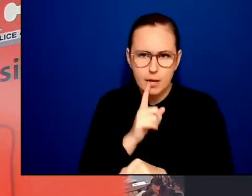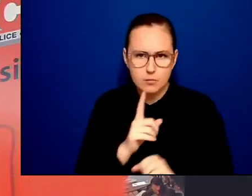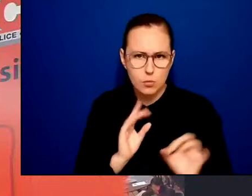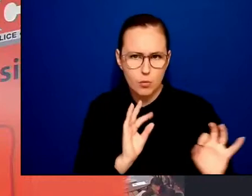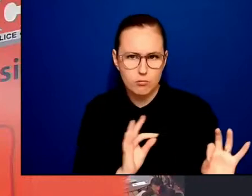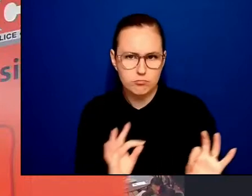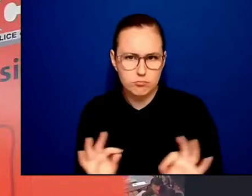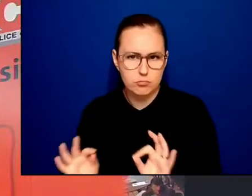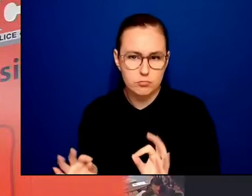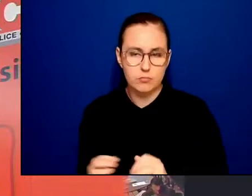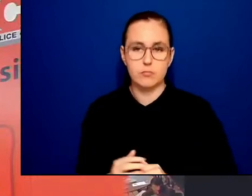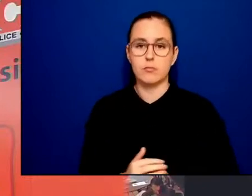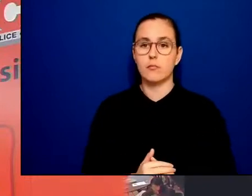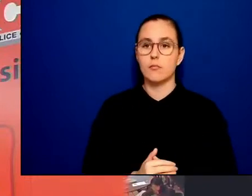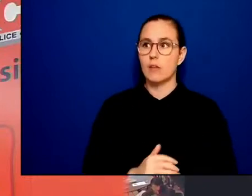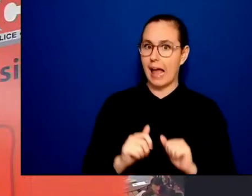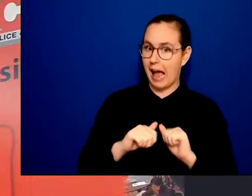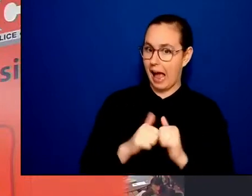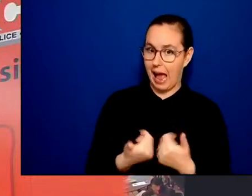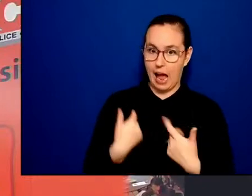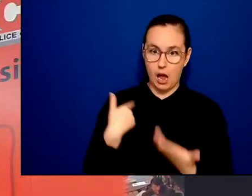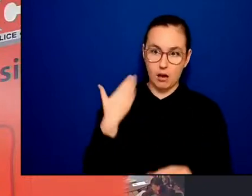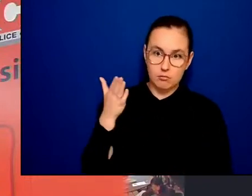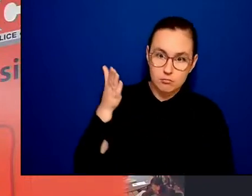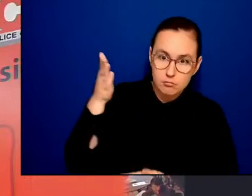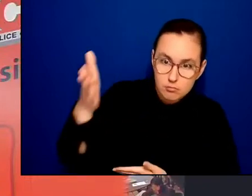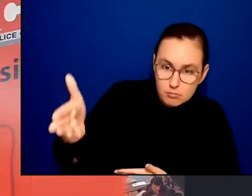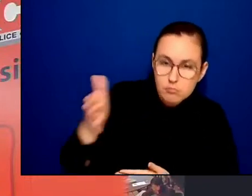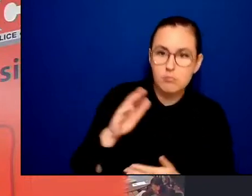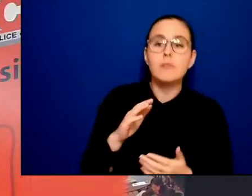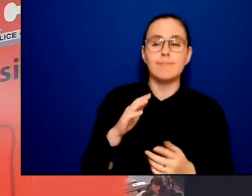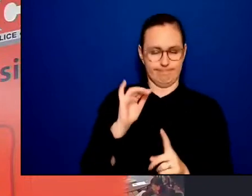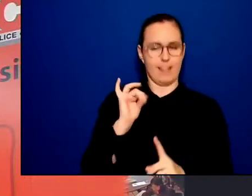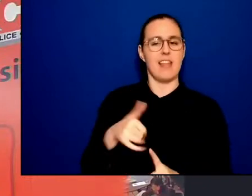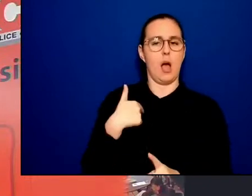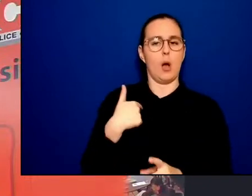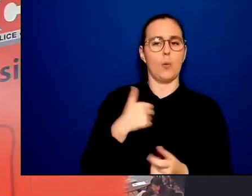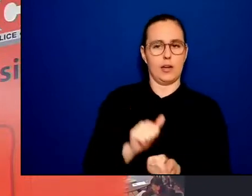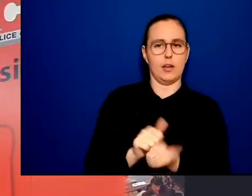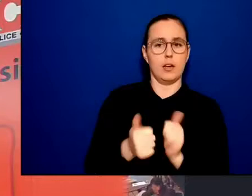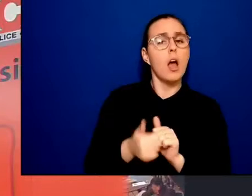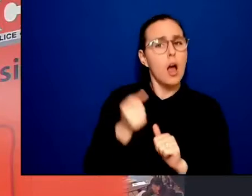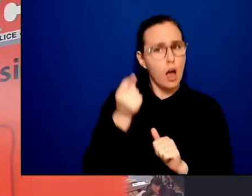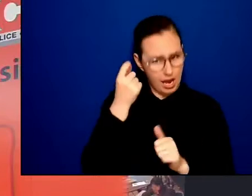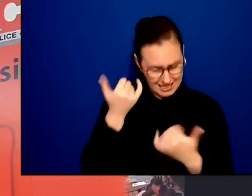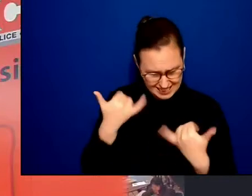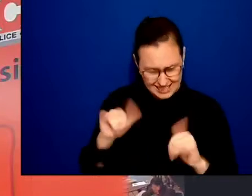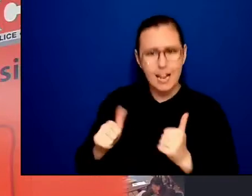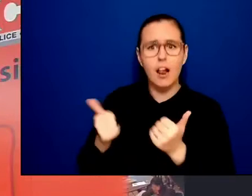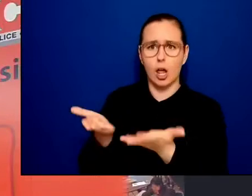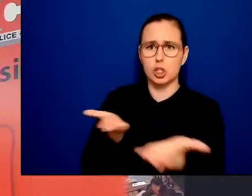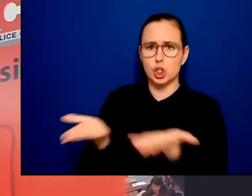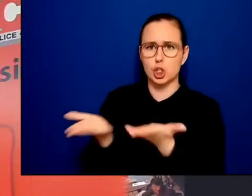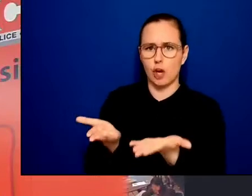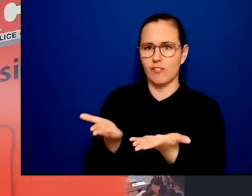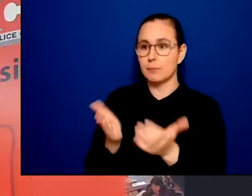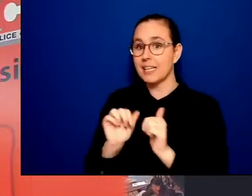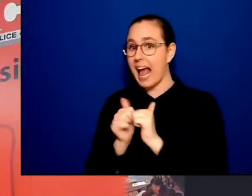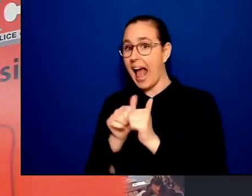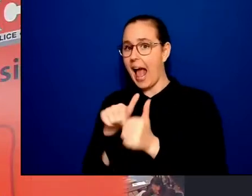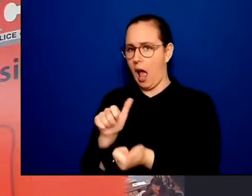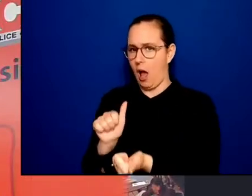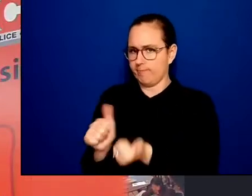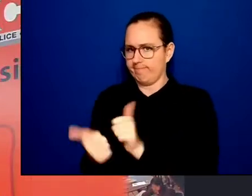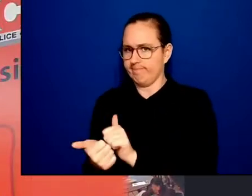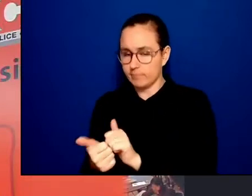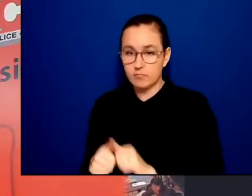all police services are still being provided. The impacts on roadways and infrastructure have required RCMP detachments